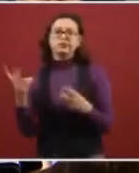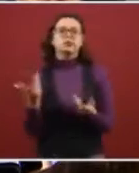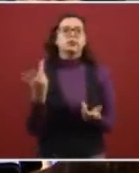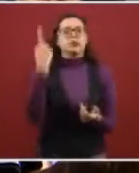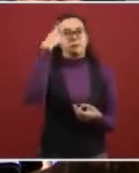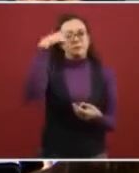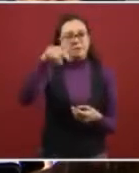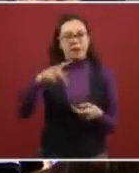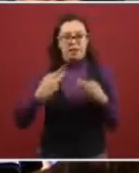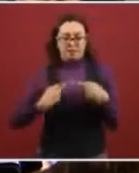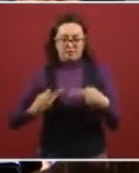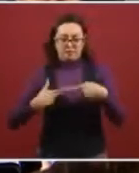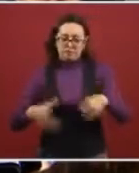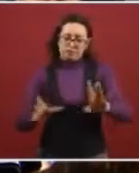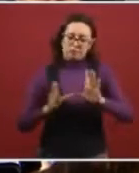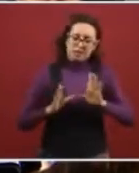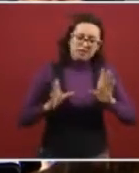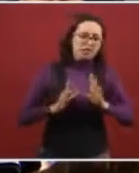are talking con,